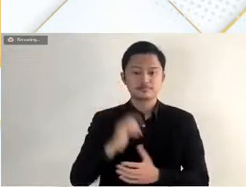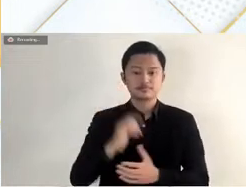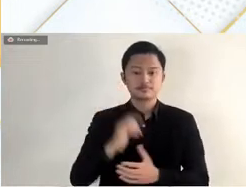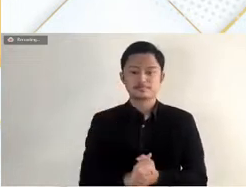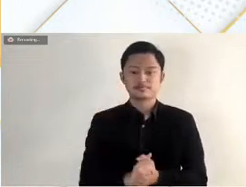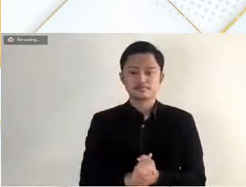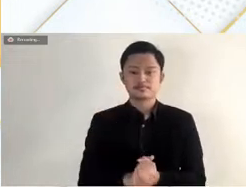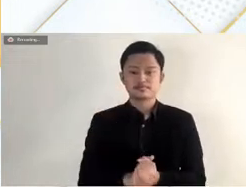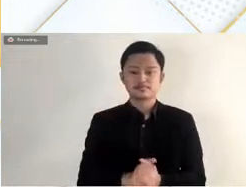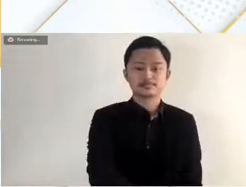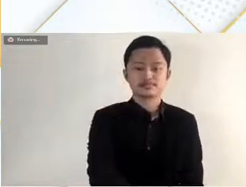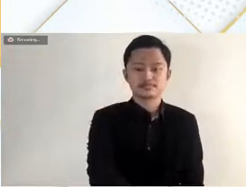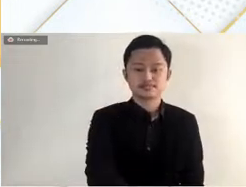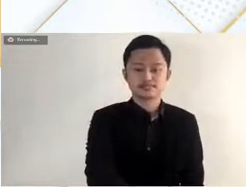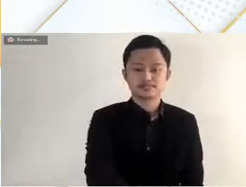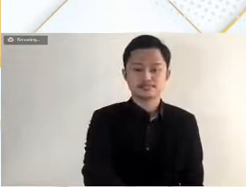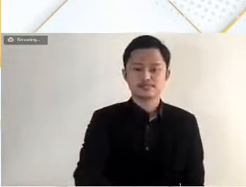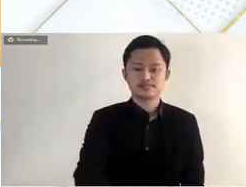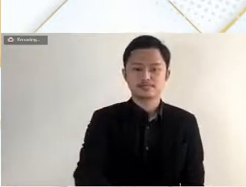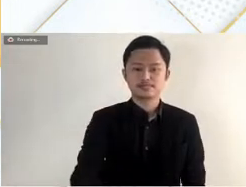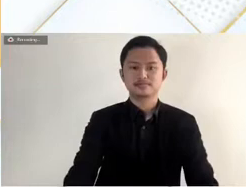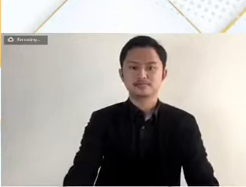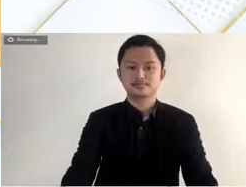suffered losses,